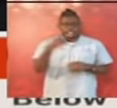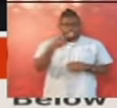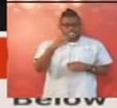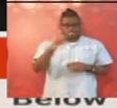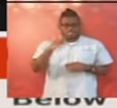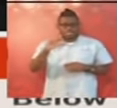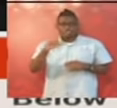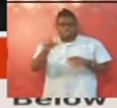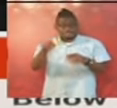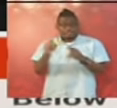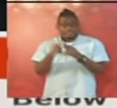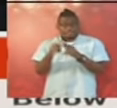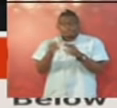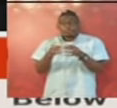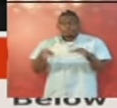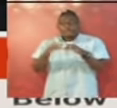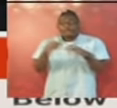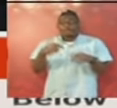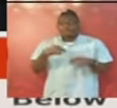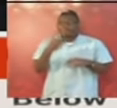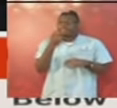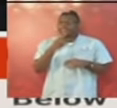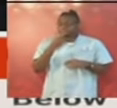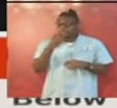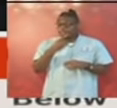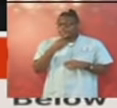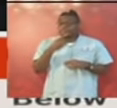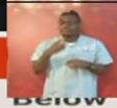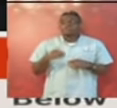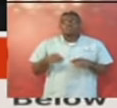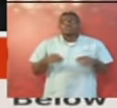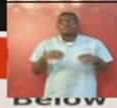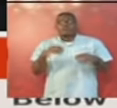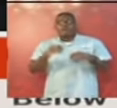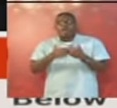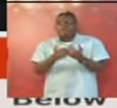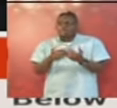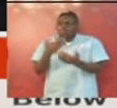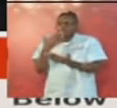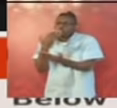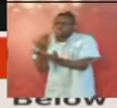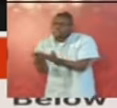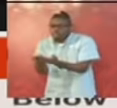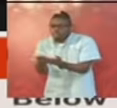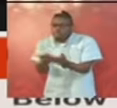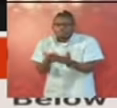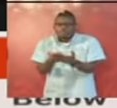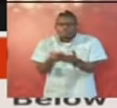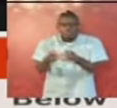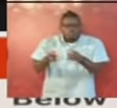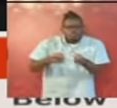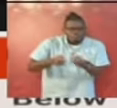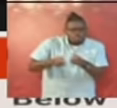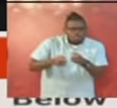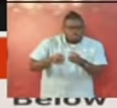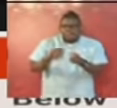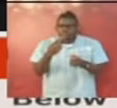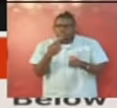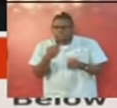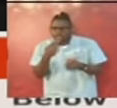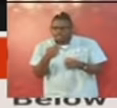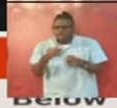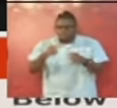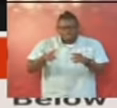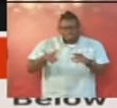diabetic. It gives you a snapshot in how good your sugar level has been controlled for the preceding 3 months. And a